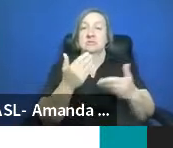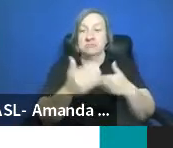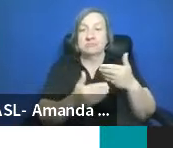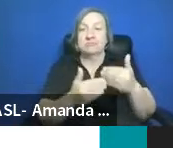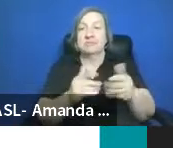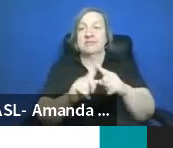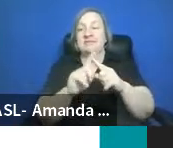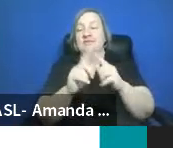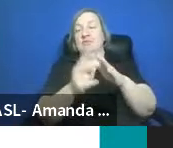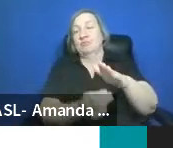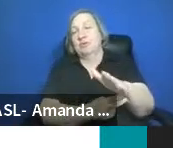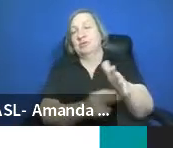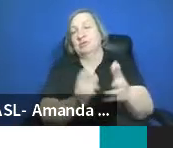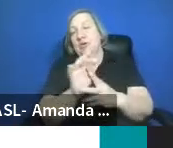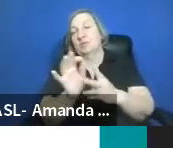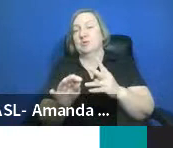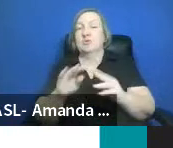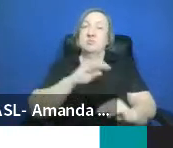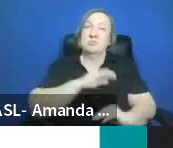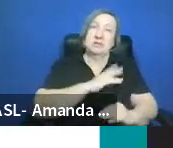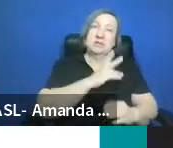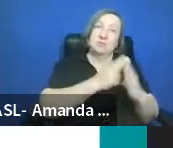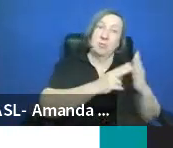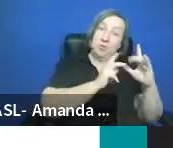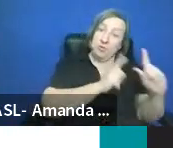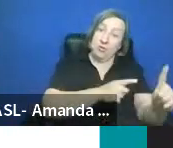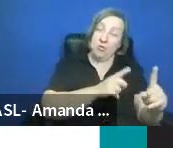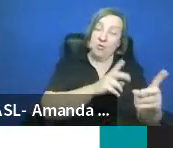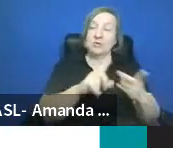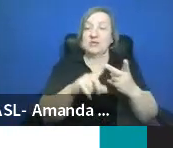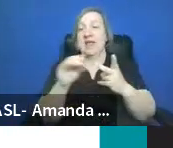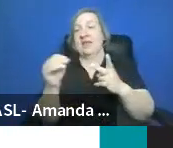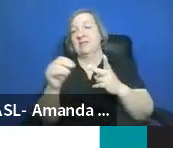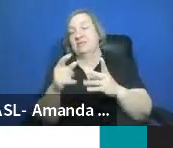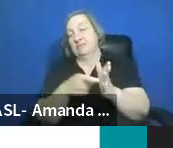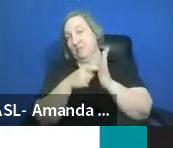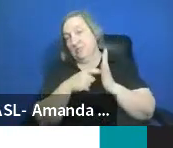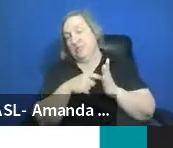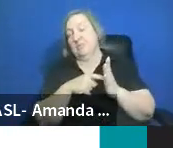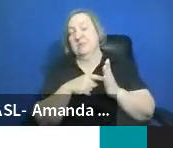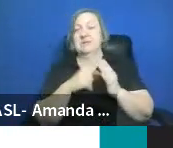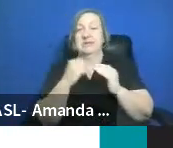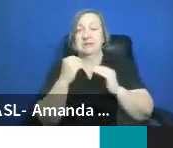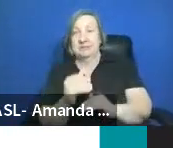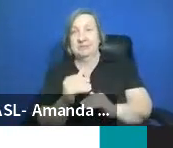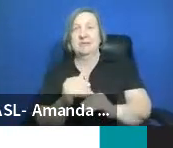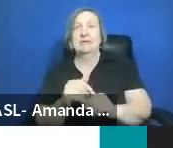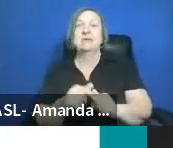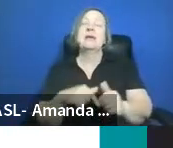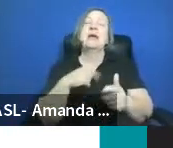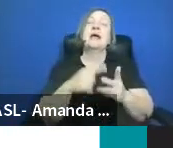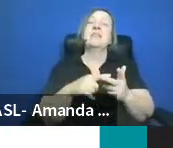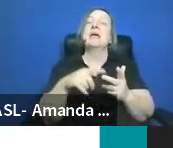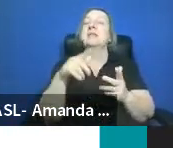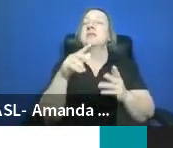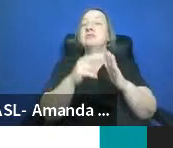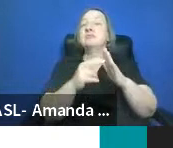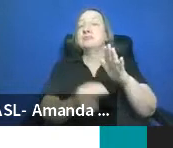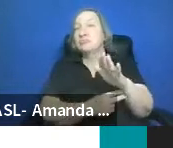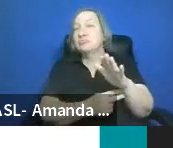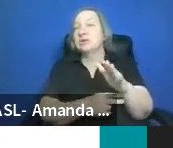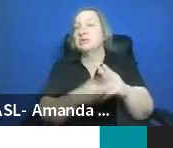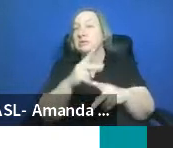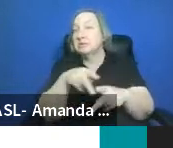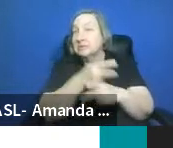different bridge options that meet both the goals that we set up and the constraints? And then moving into bridge typologies and